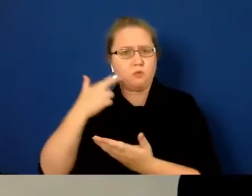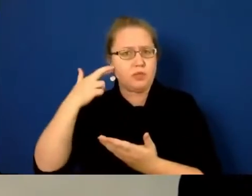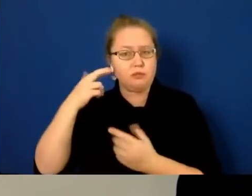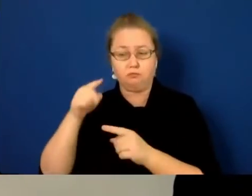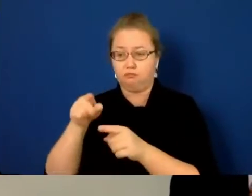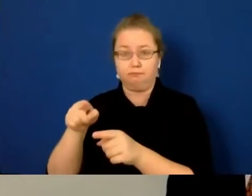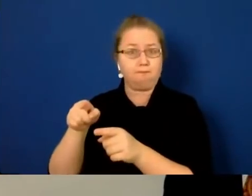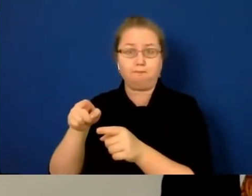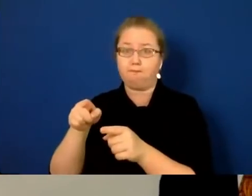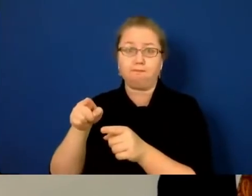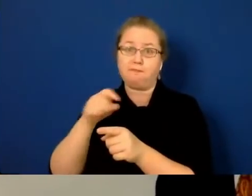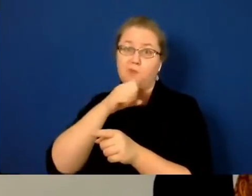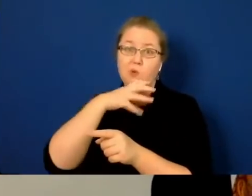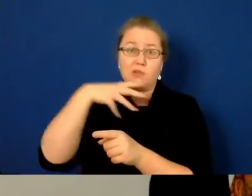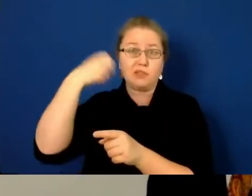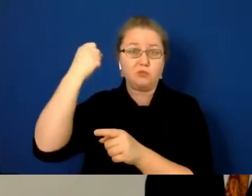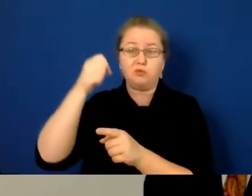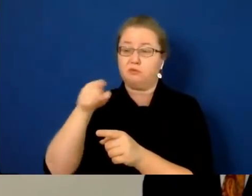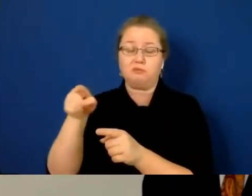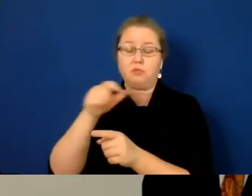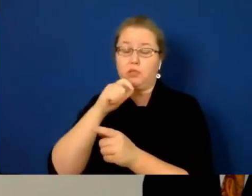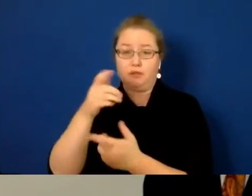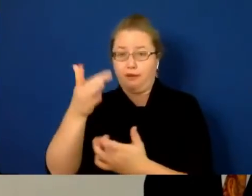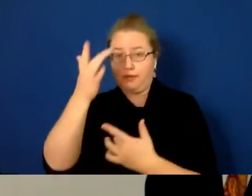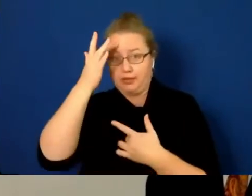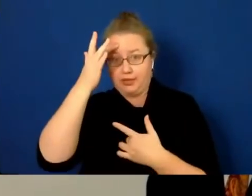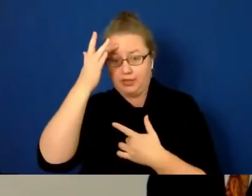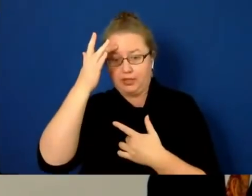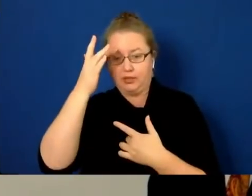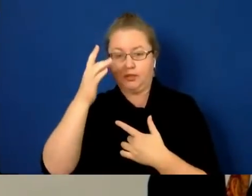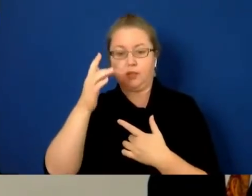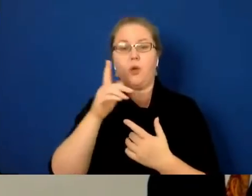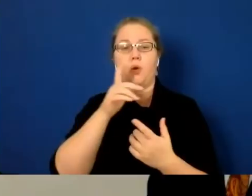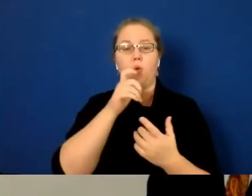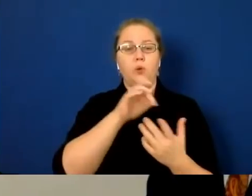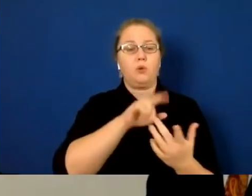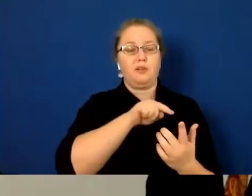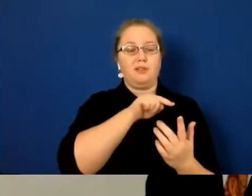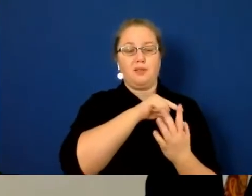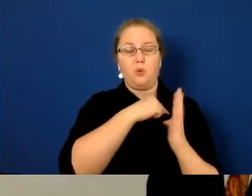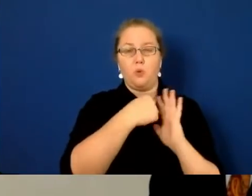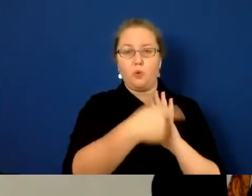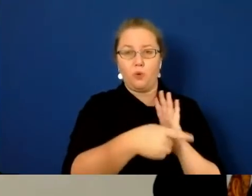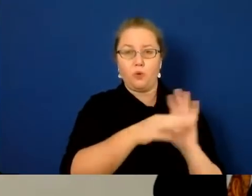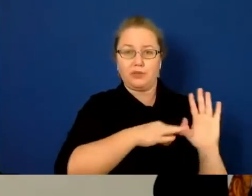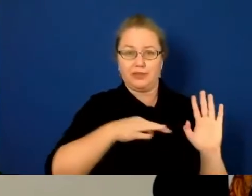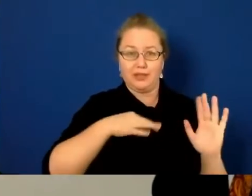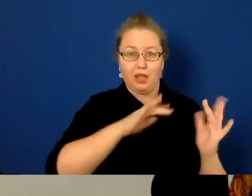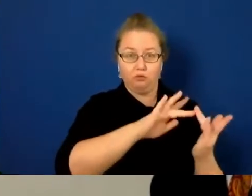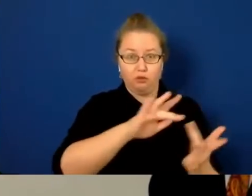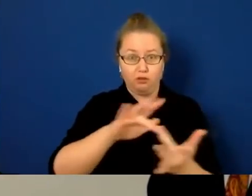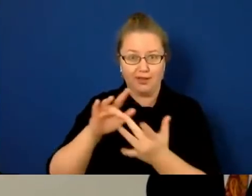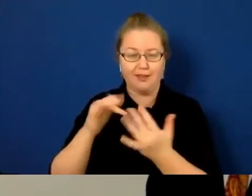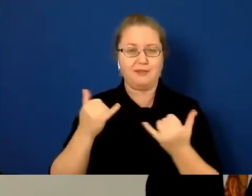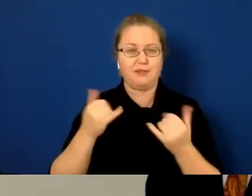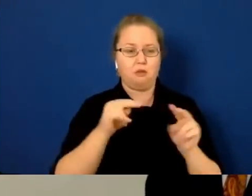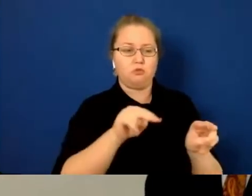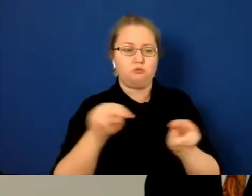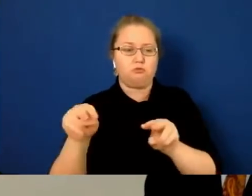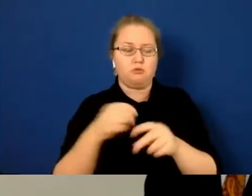here. Could you, Dr. Henry, elaborate a bit more about how many people are affected and what is going on in that situation?